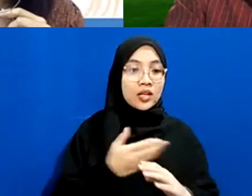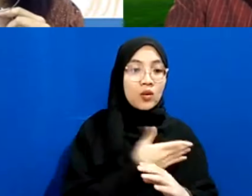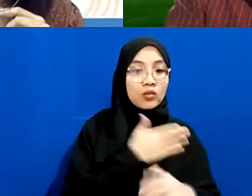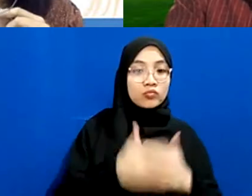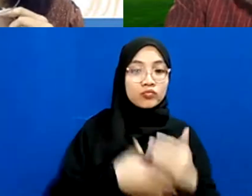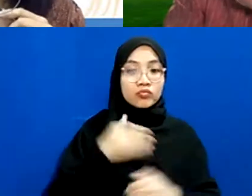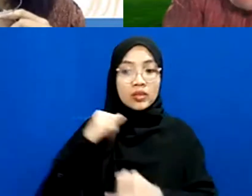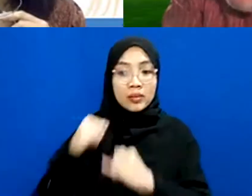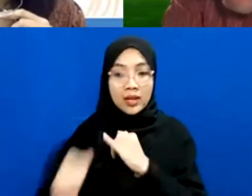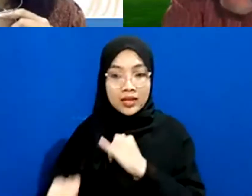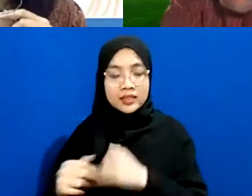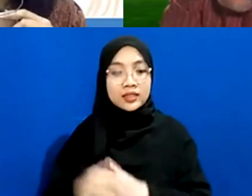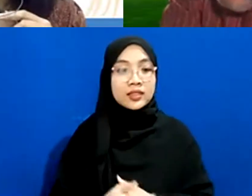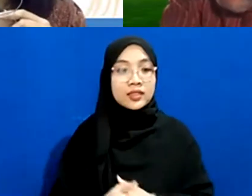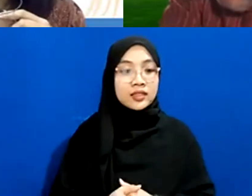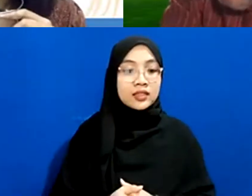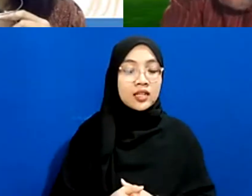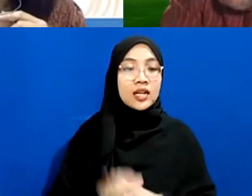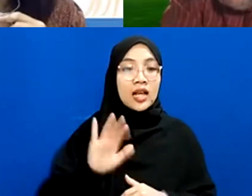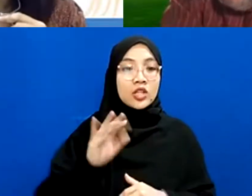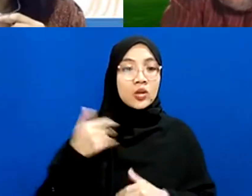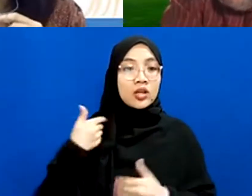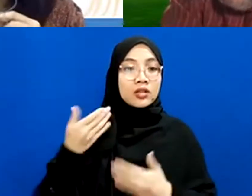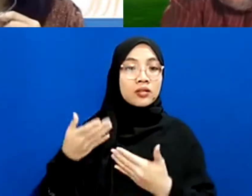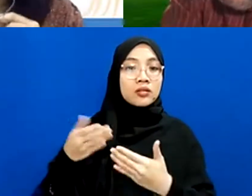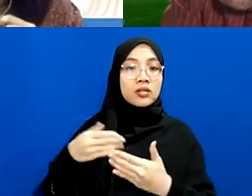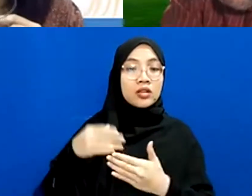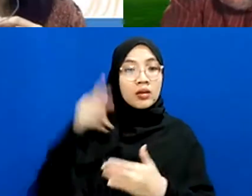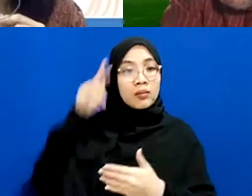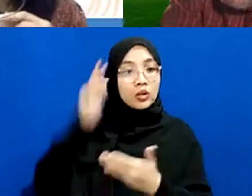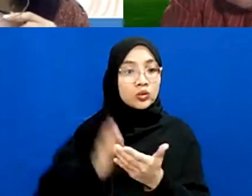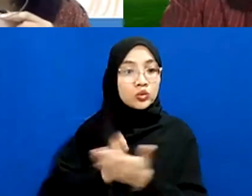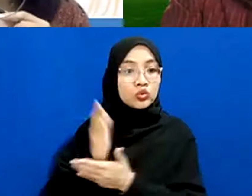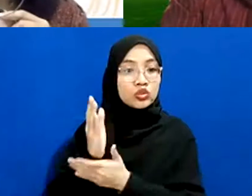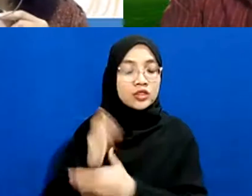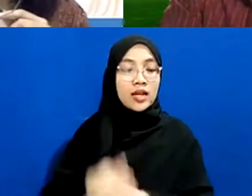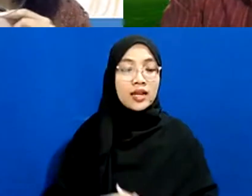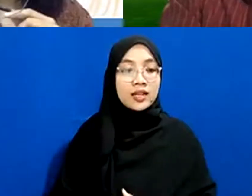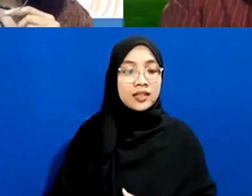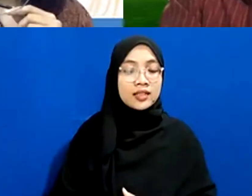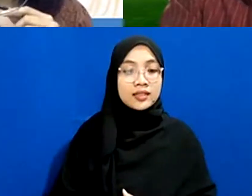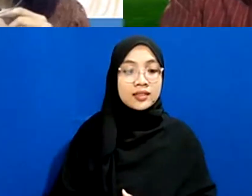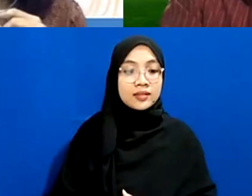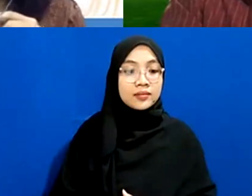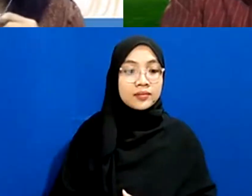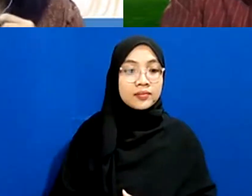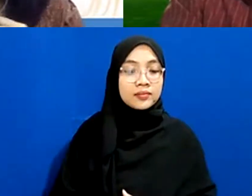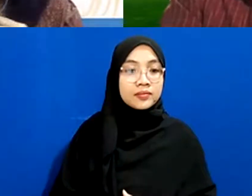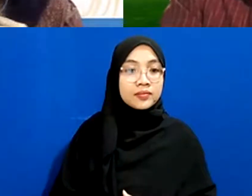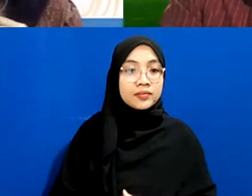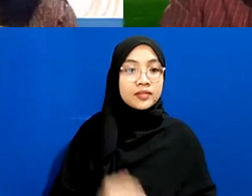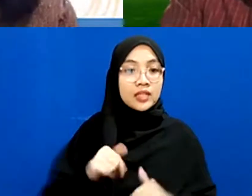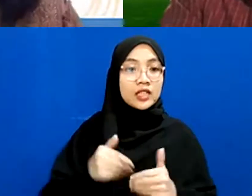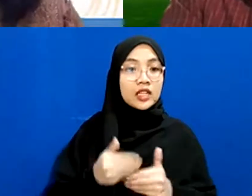give his closing remarks. So I think we need to move to group 4 now. Thank you. Please,